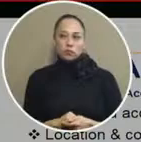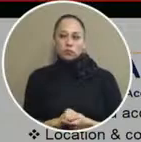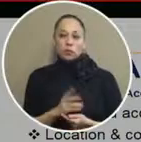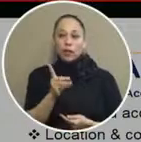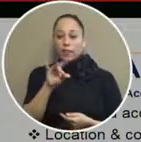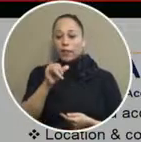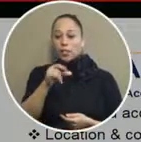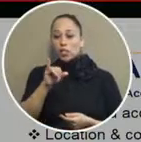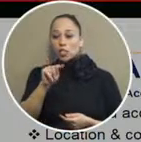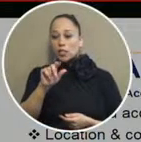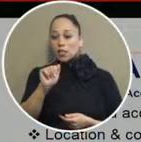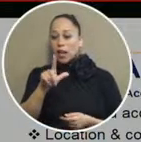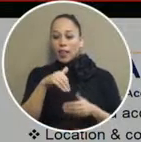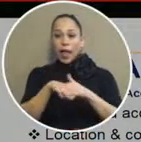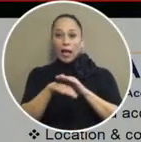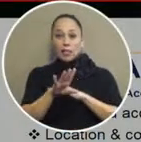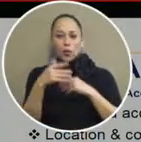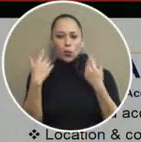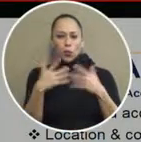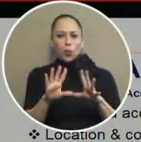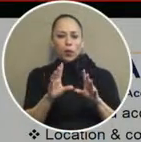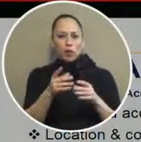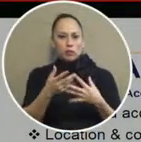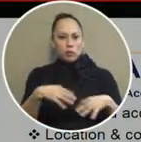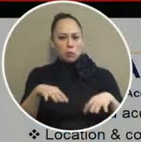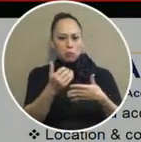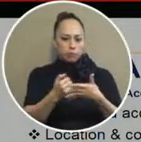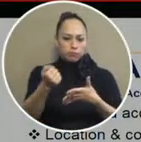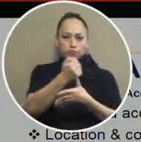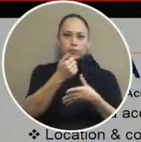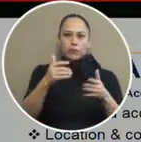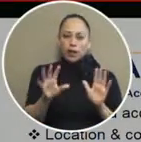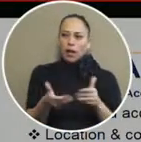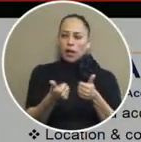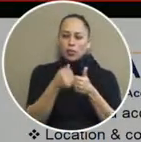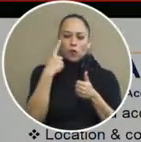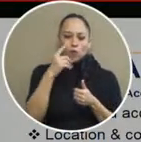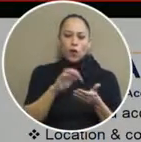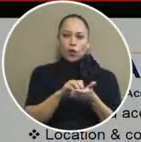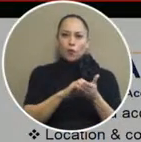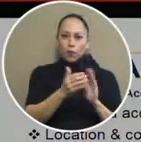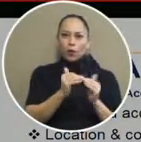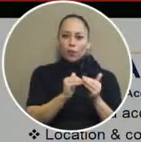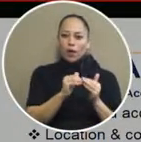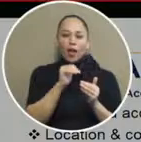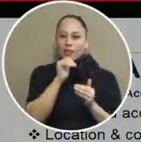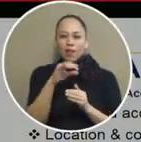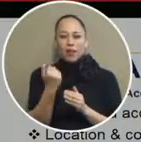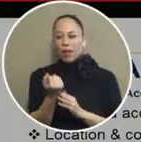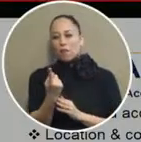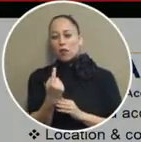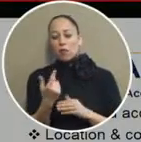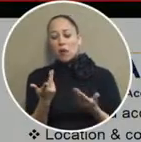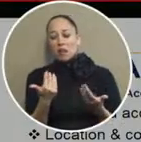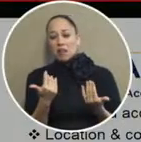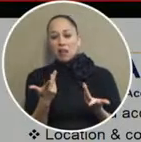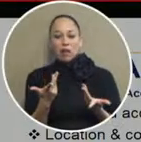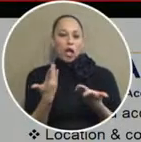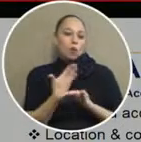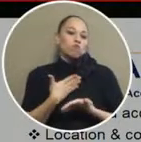Digital access has been a primary challenge, I think, amongst our most vulnerable community. Not everyone enjoys